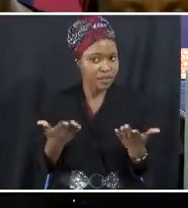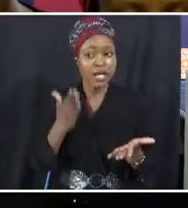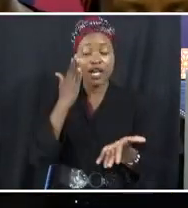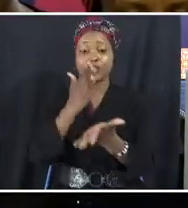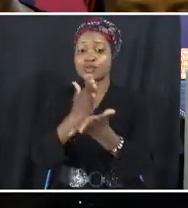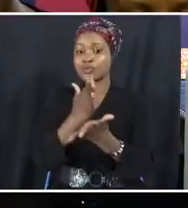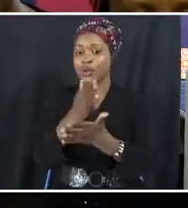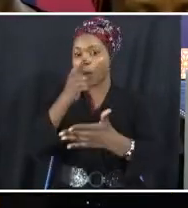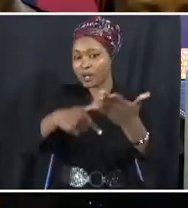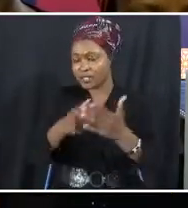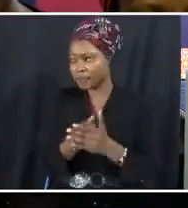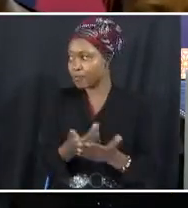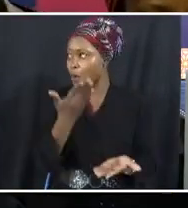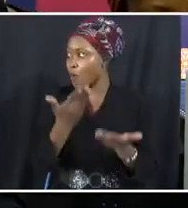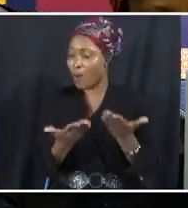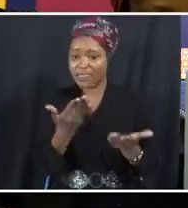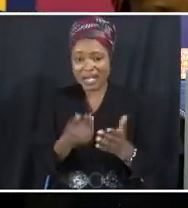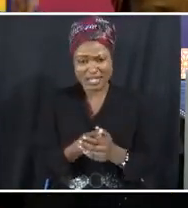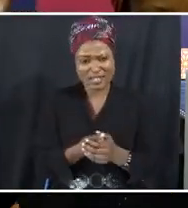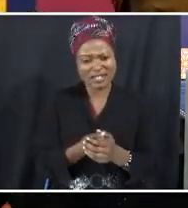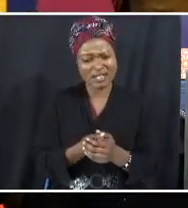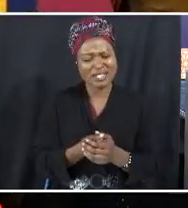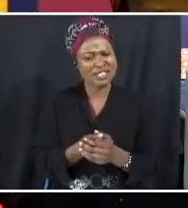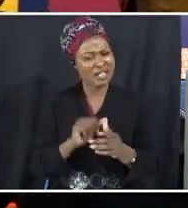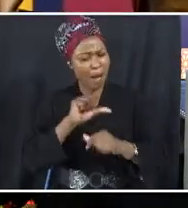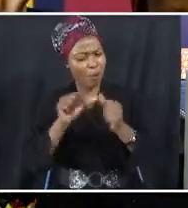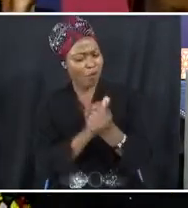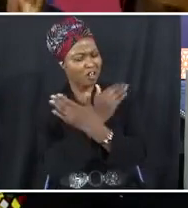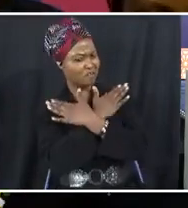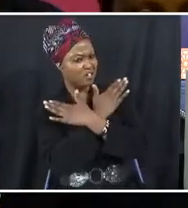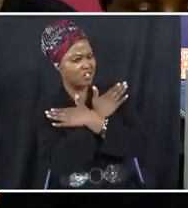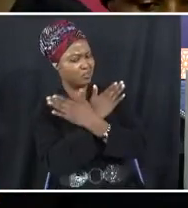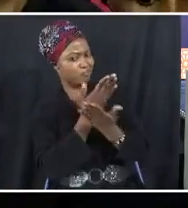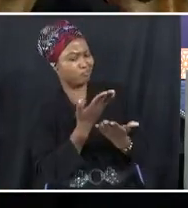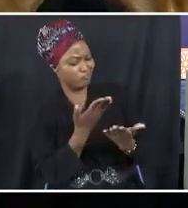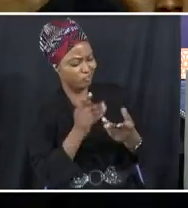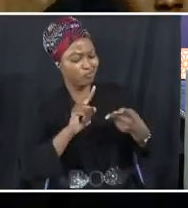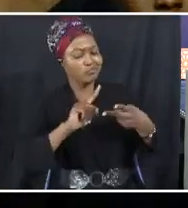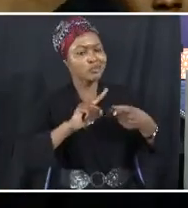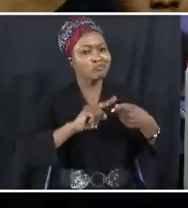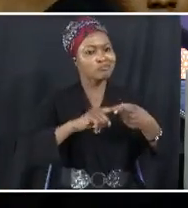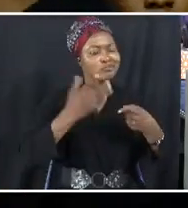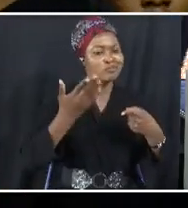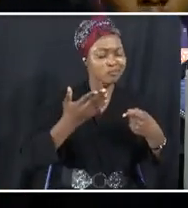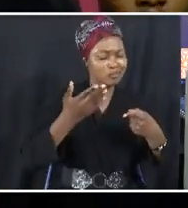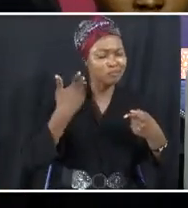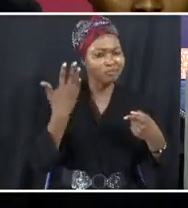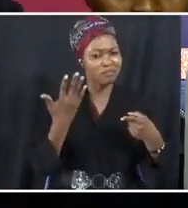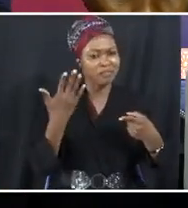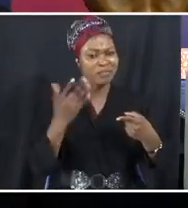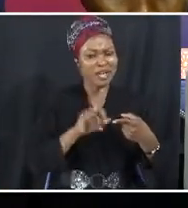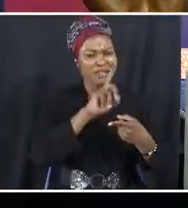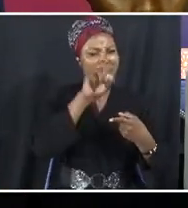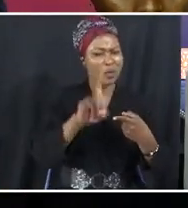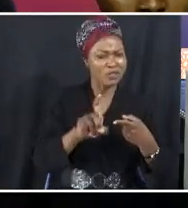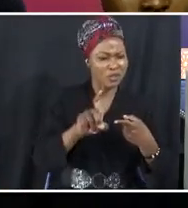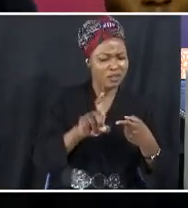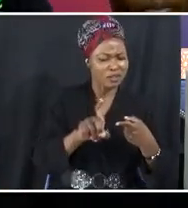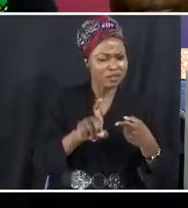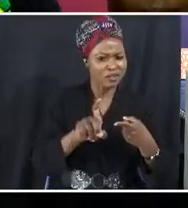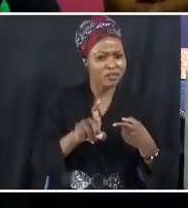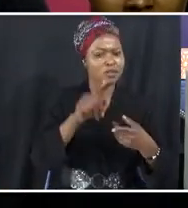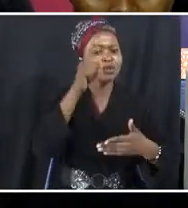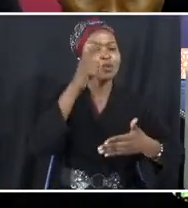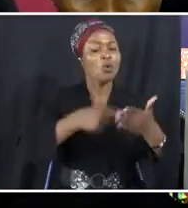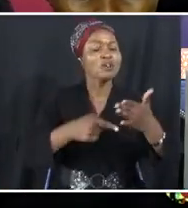fact, whether it is about friendships, it is about The question is, what is it that